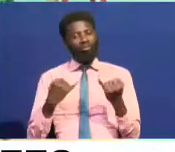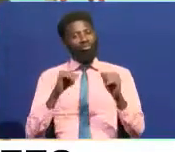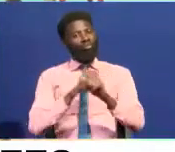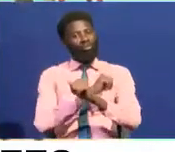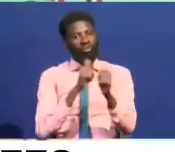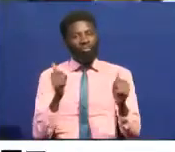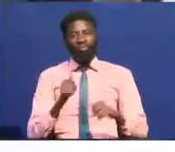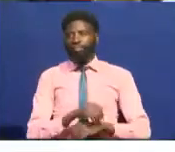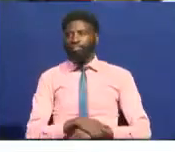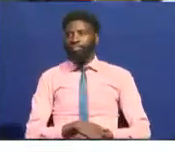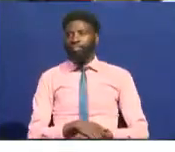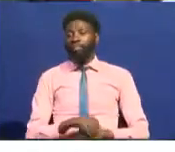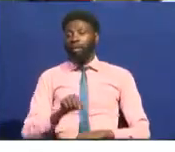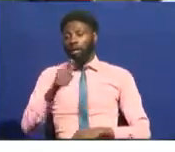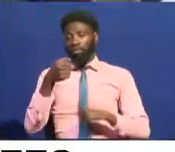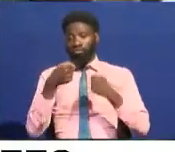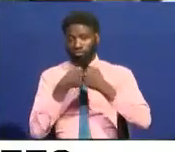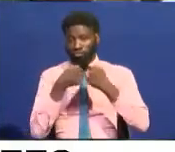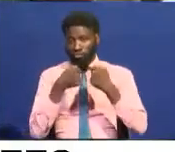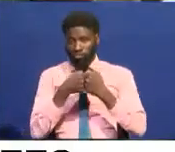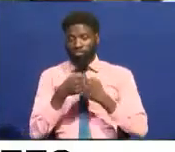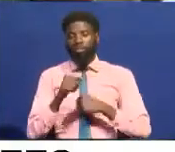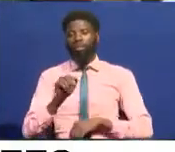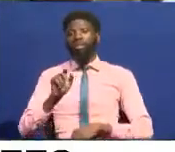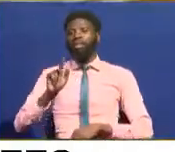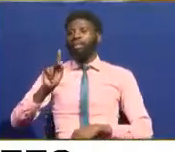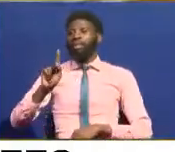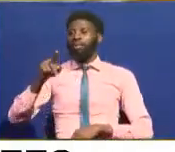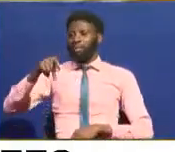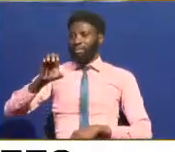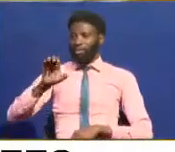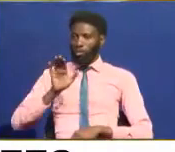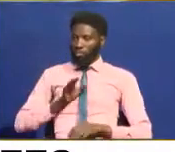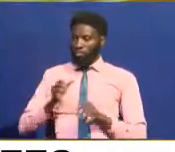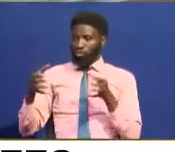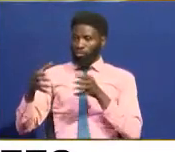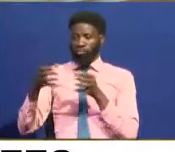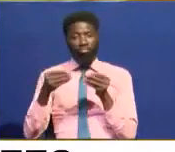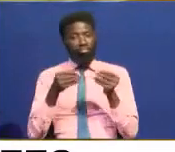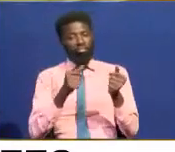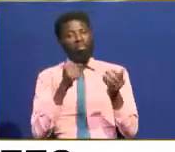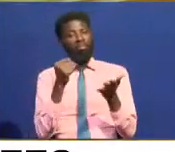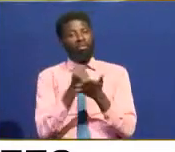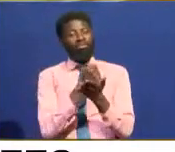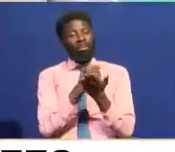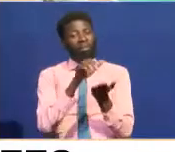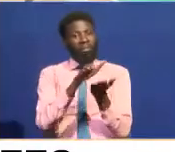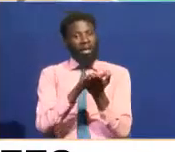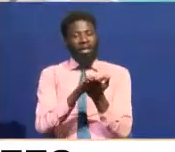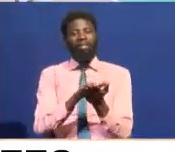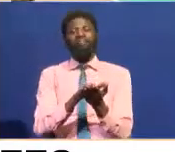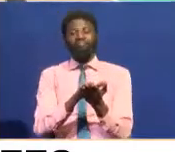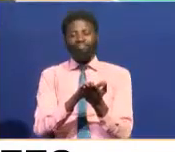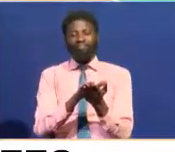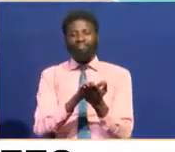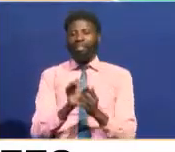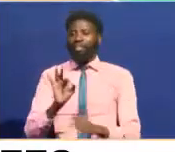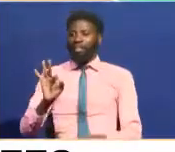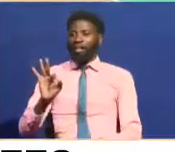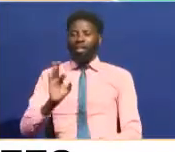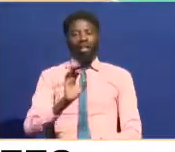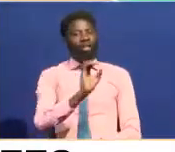In other matches, African bronze medalist Kenya Pipeline women's team overwhelmed Post Bank 3-0.